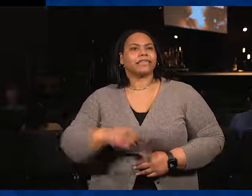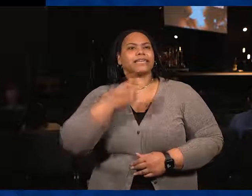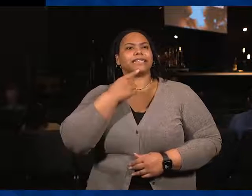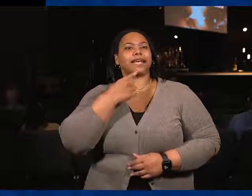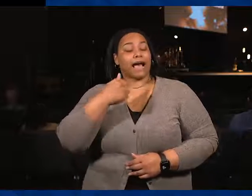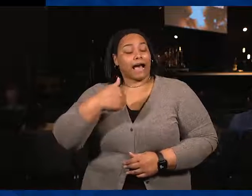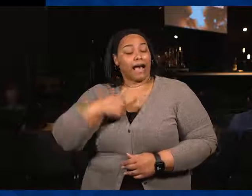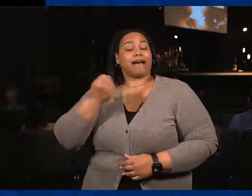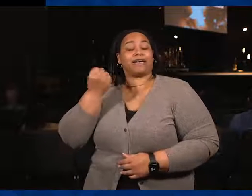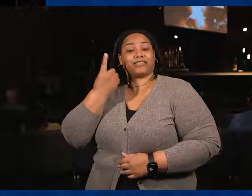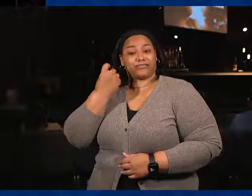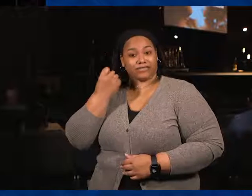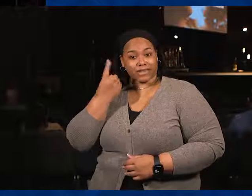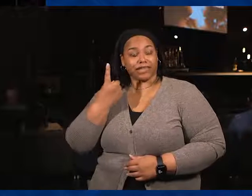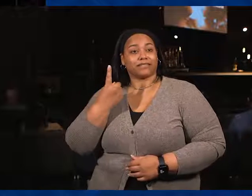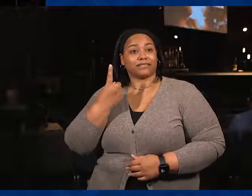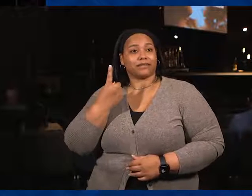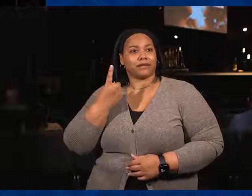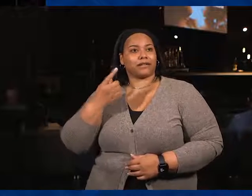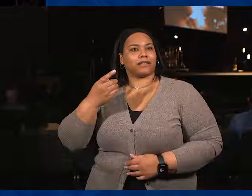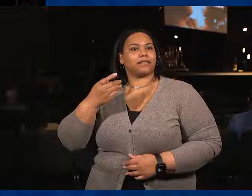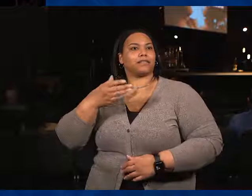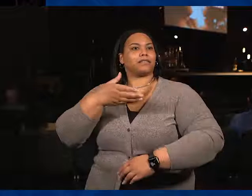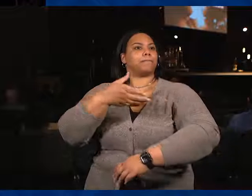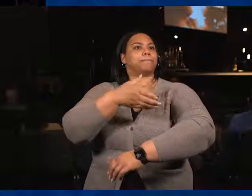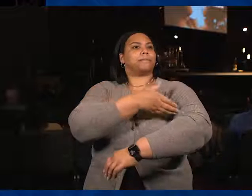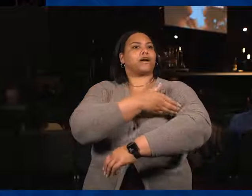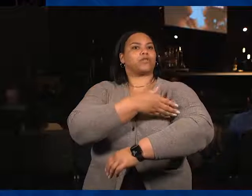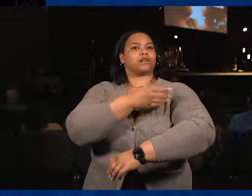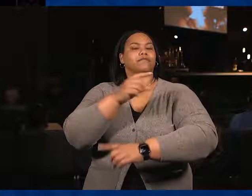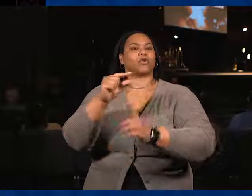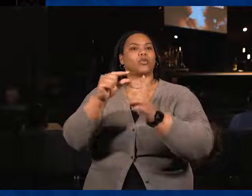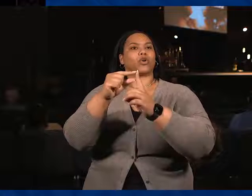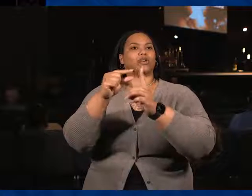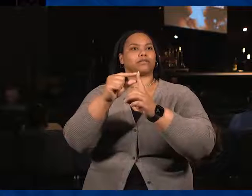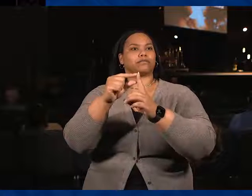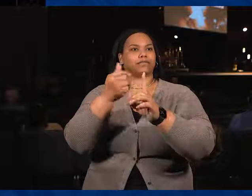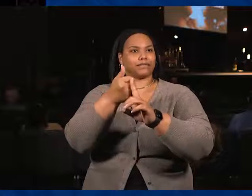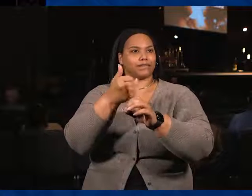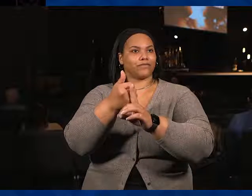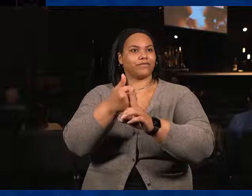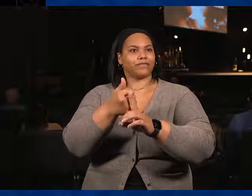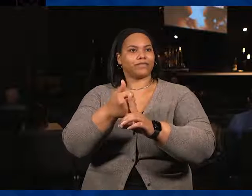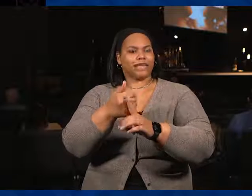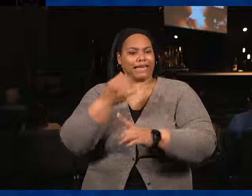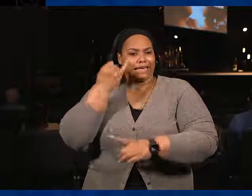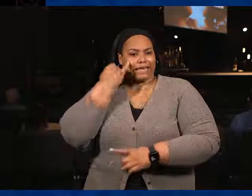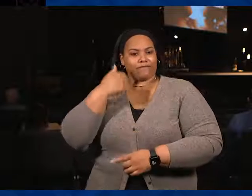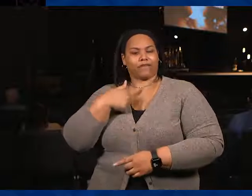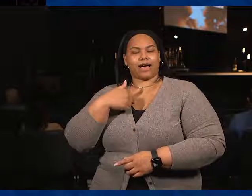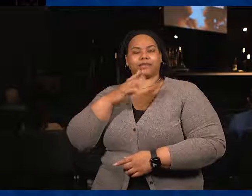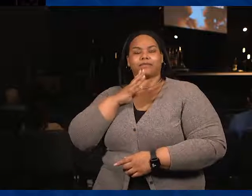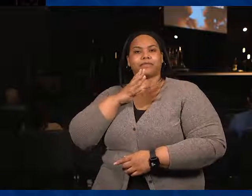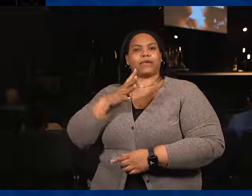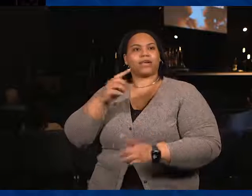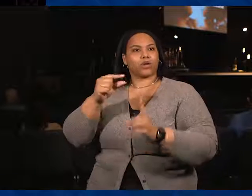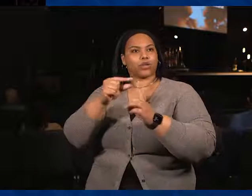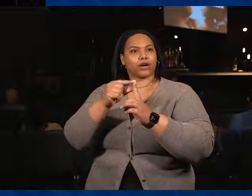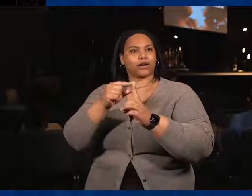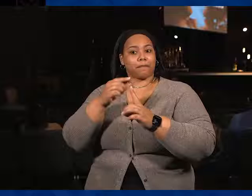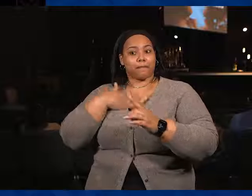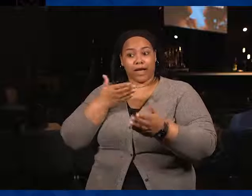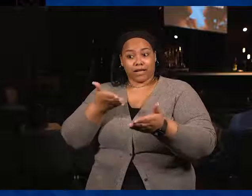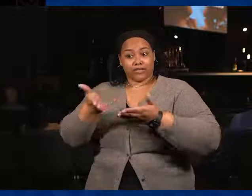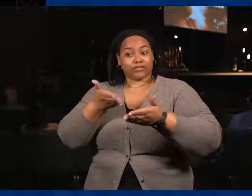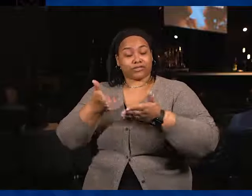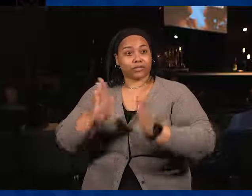I understand the power of the word. Because if I speak a word, my